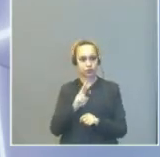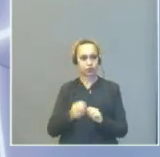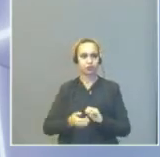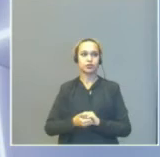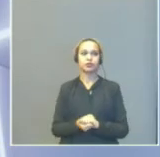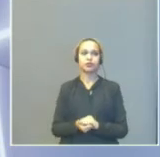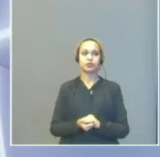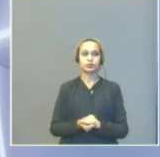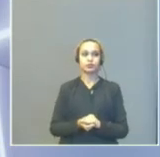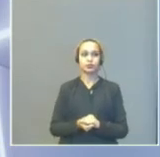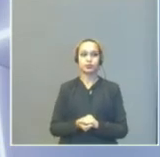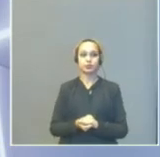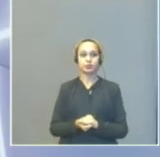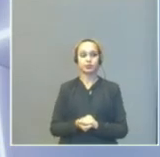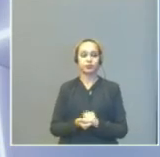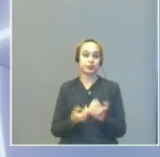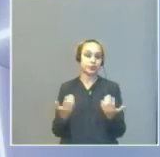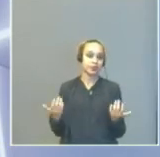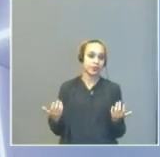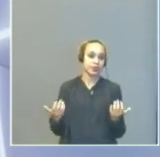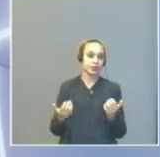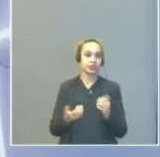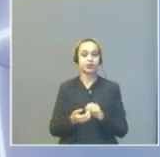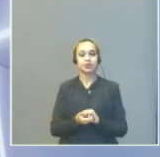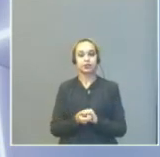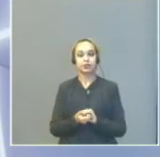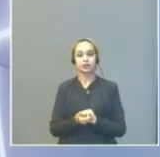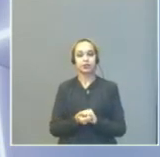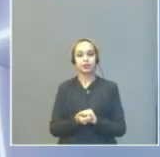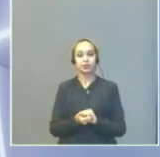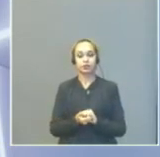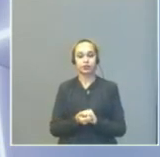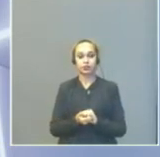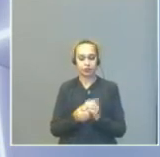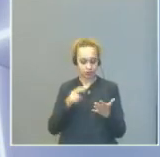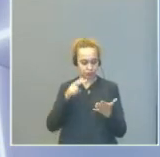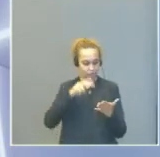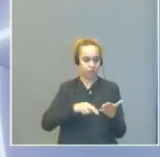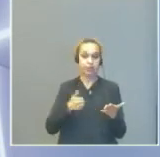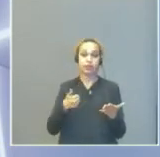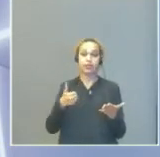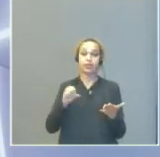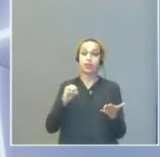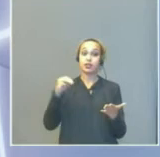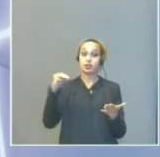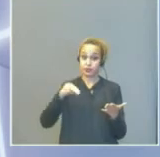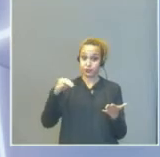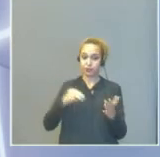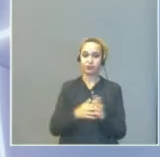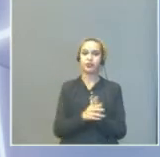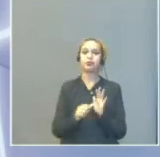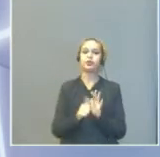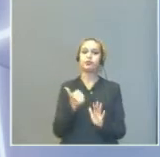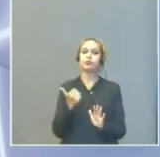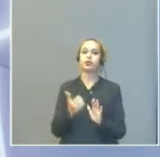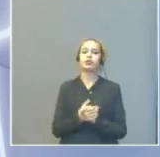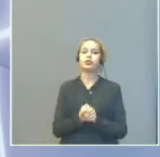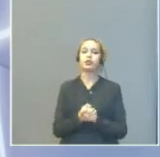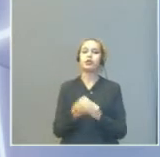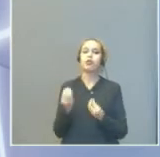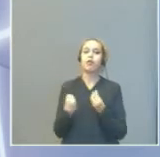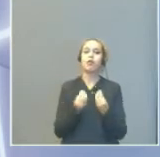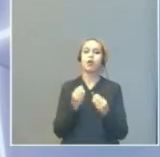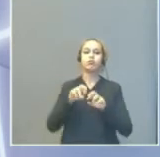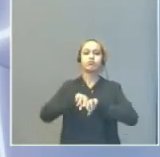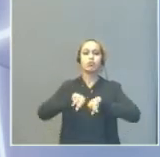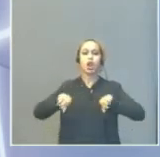I'll just go through them within a 10-minute space. The first one is, how does the diversity of views allow